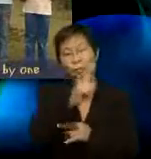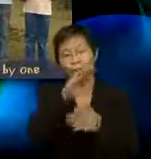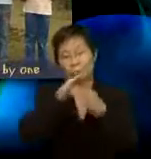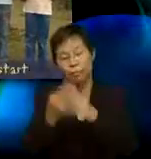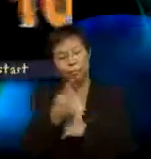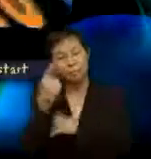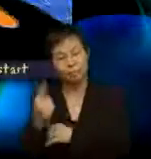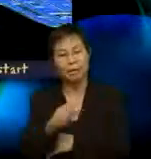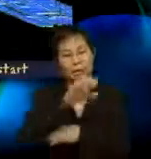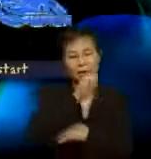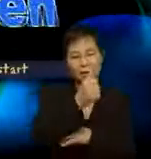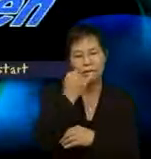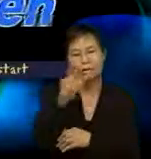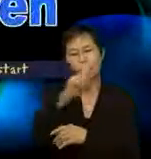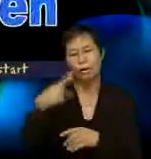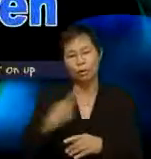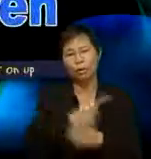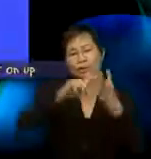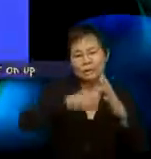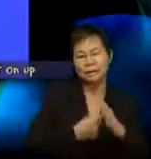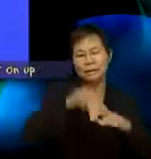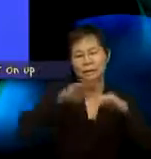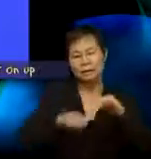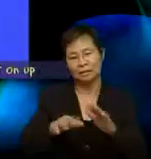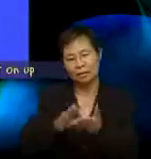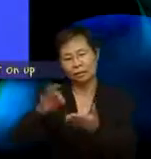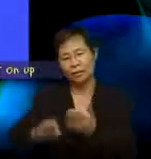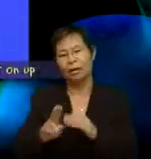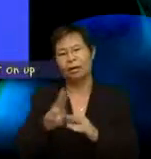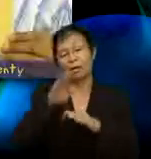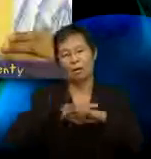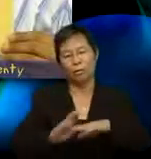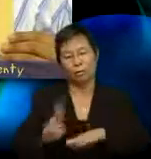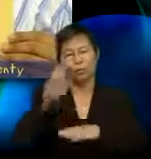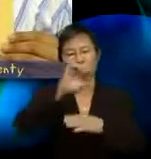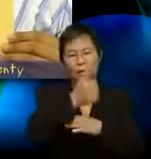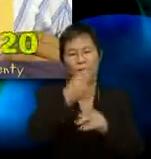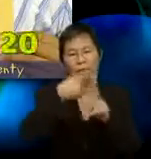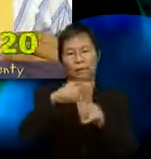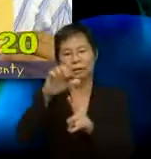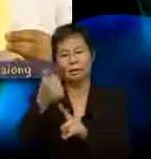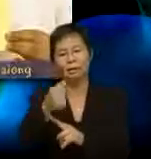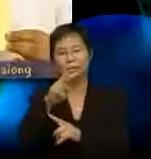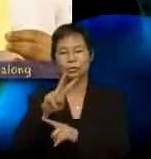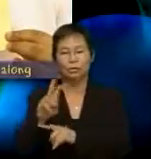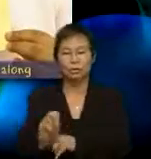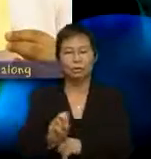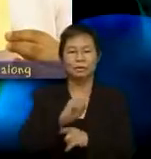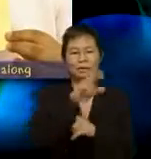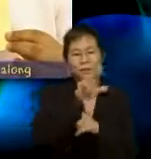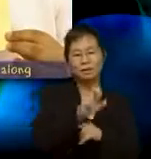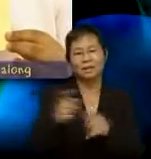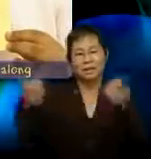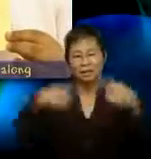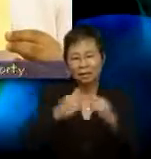one. 10 is where we'll start, and then we'll count along. 10 and 10 is 20, then 30